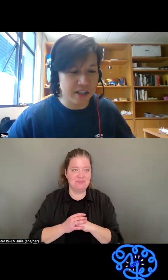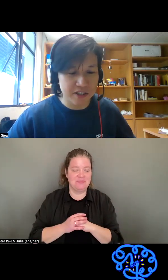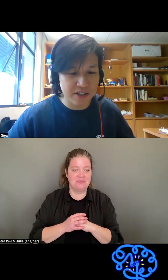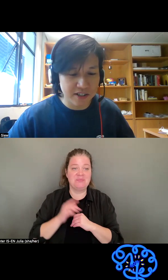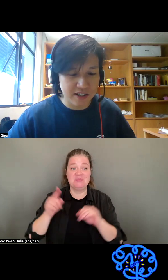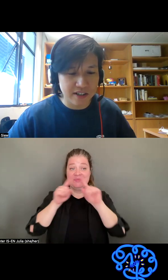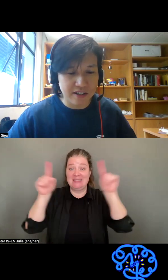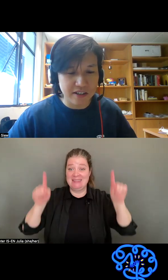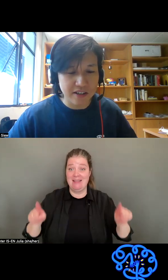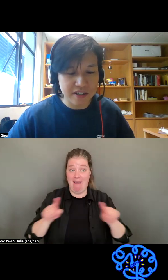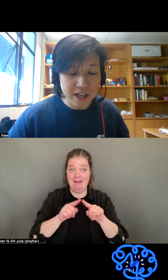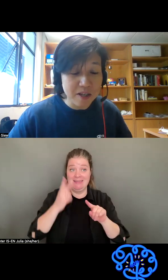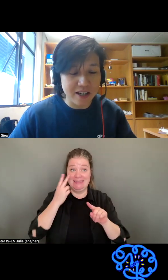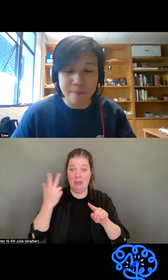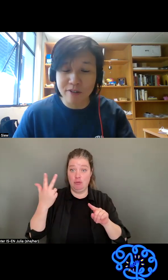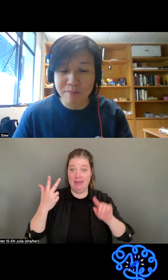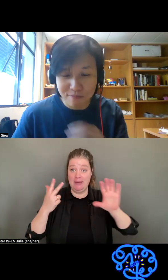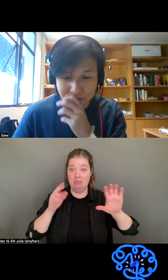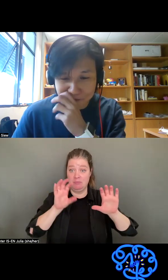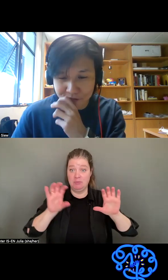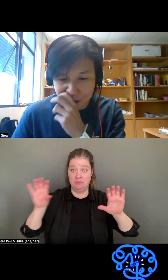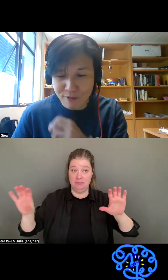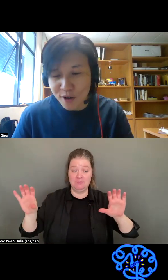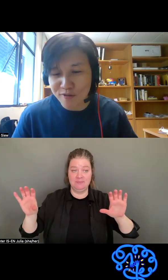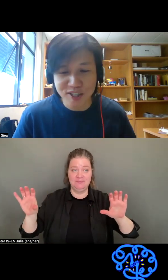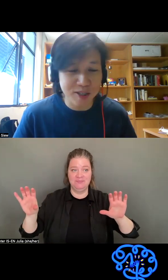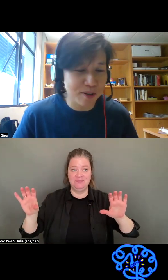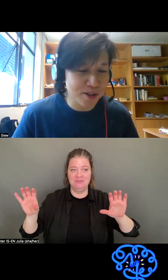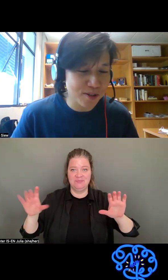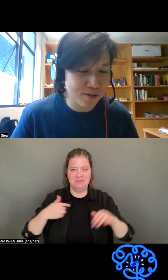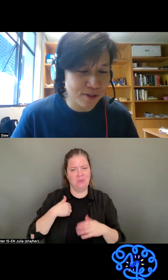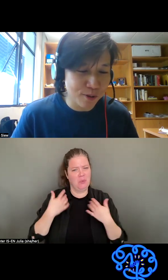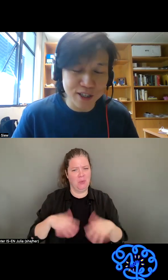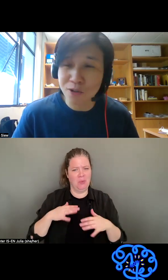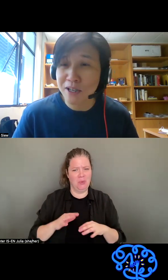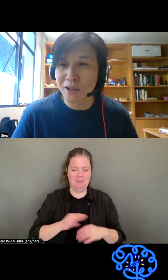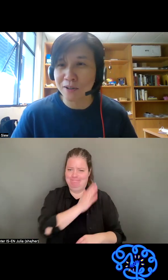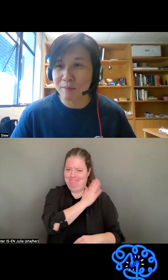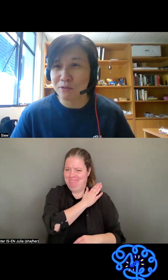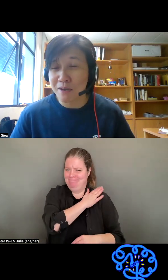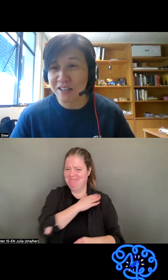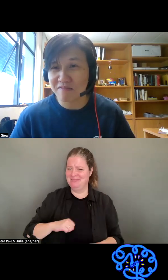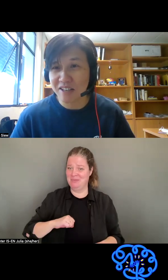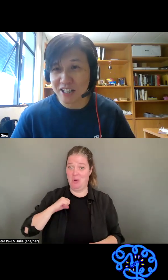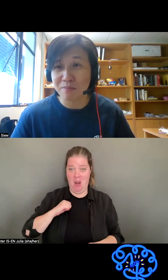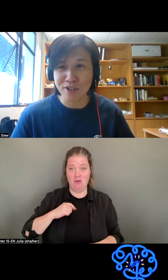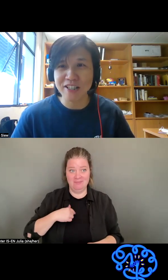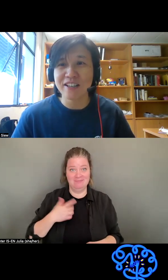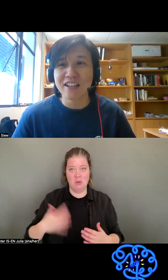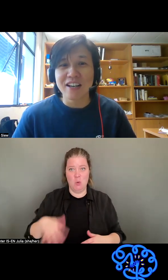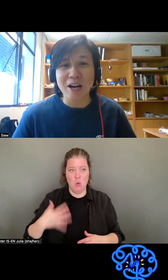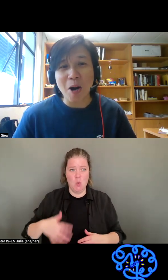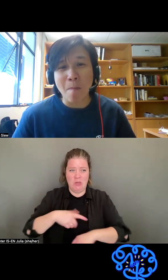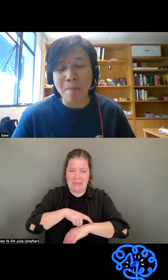actually is an image that I'm very proud of actually, because one, it took me a long time to make it nice and